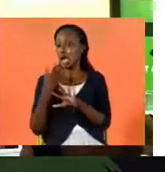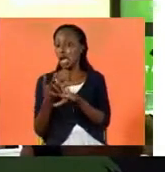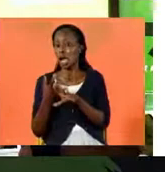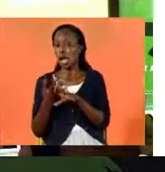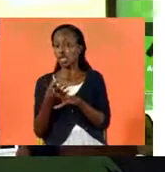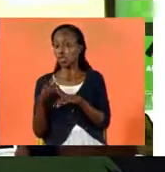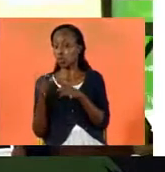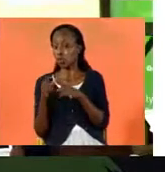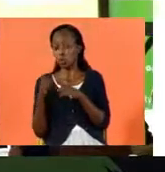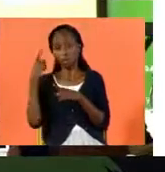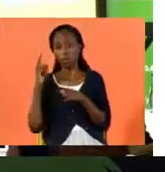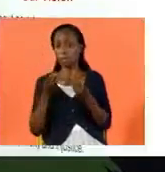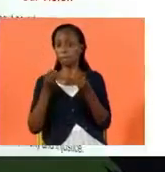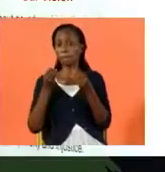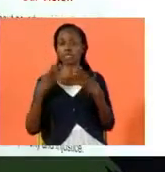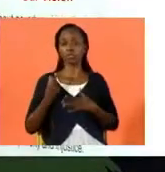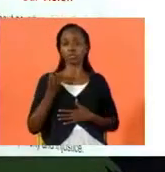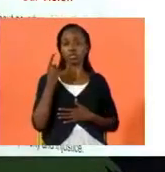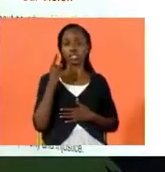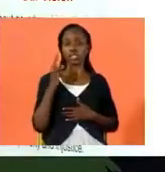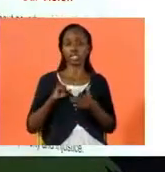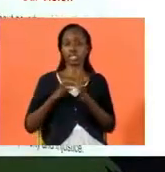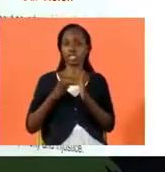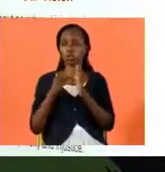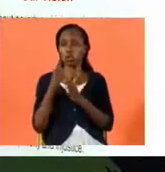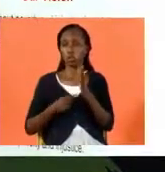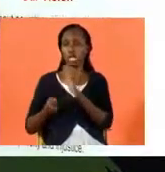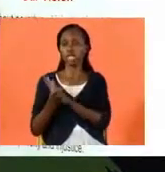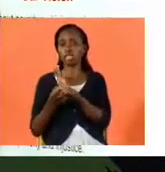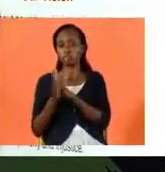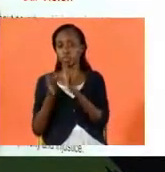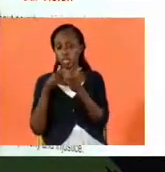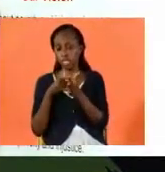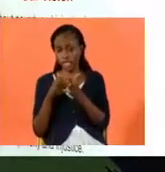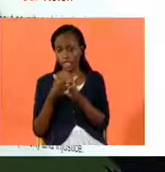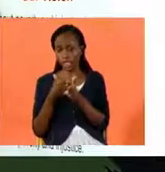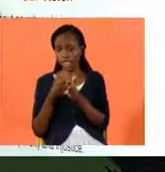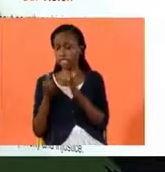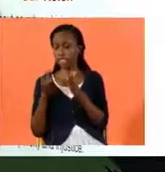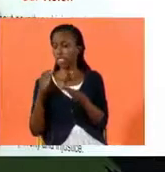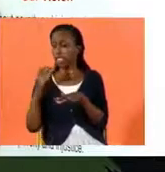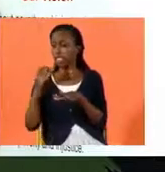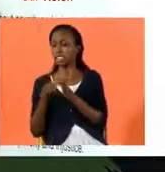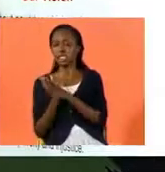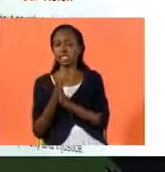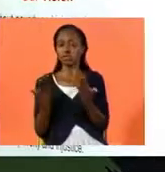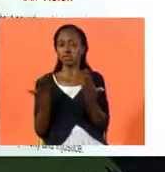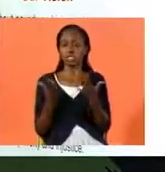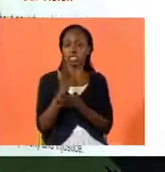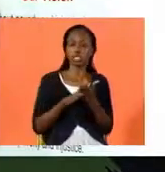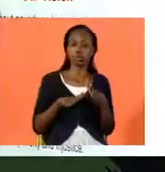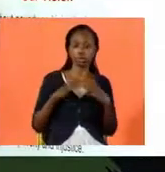people, even journalists, to be able to get around. So what does it really mean? Explain it within the context of a story. So some people